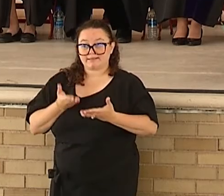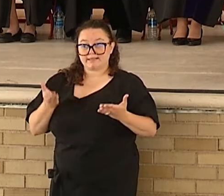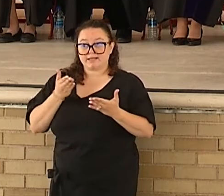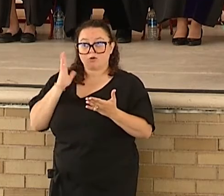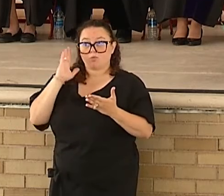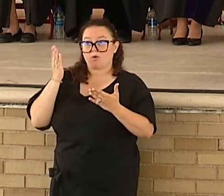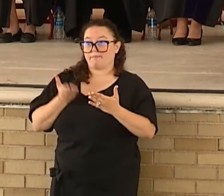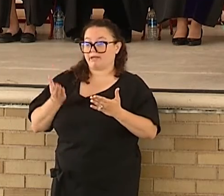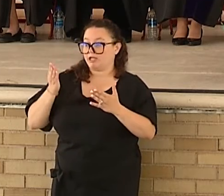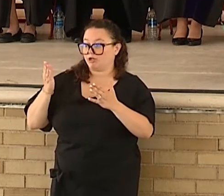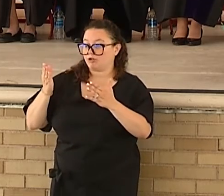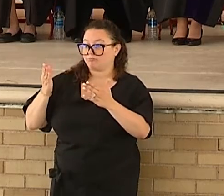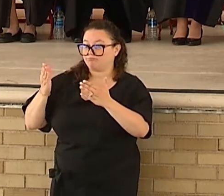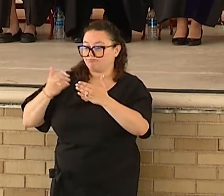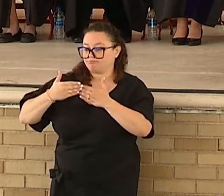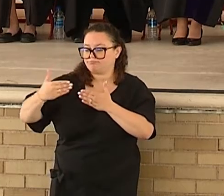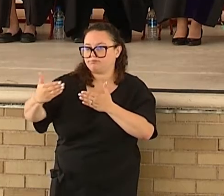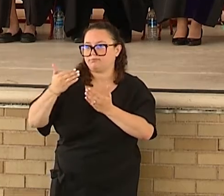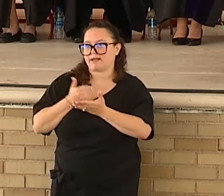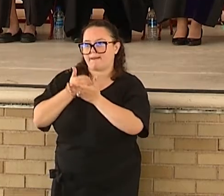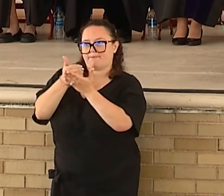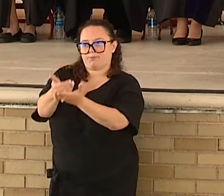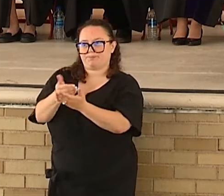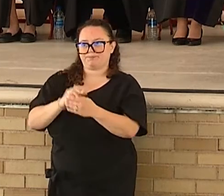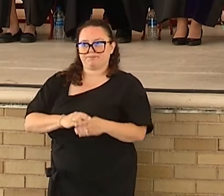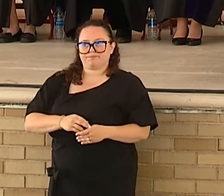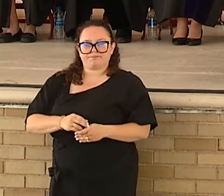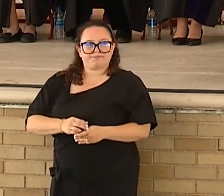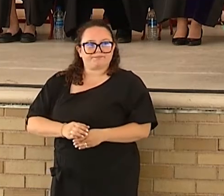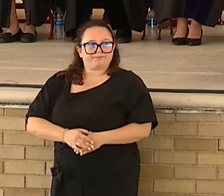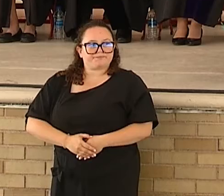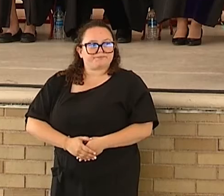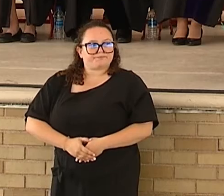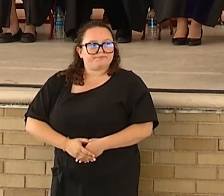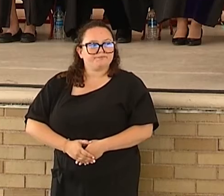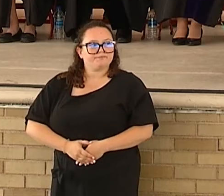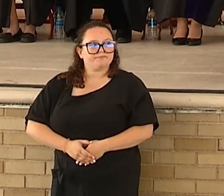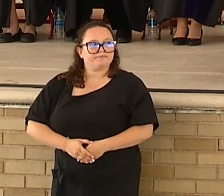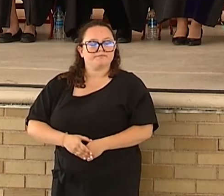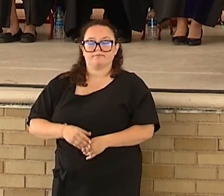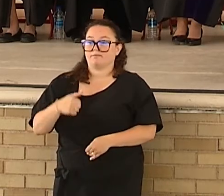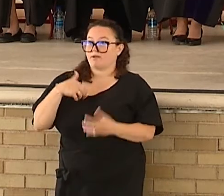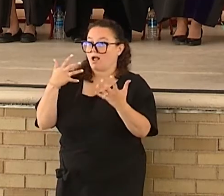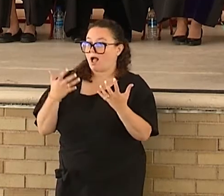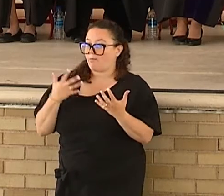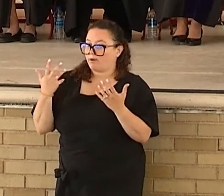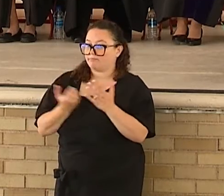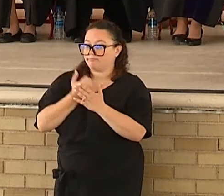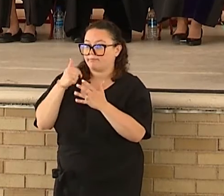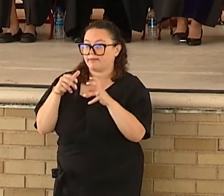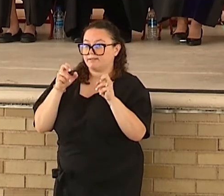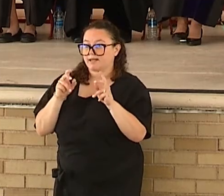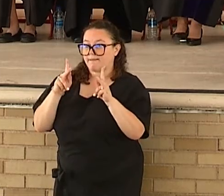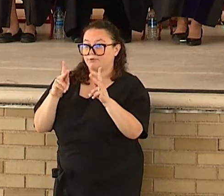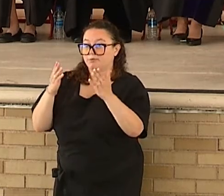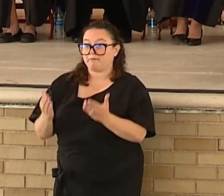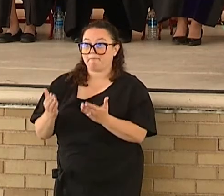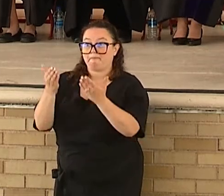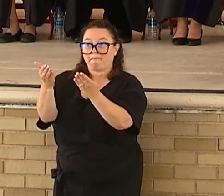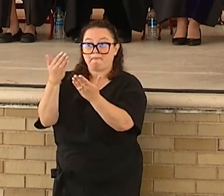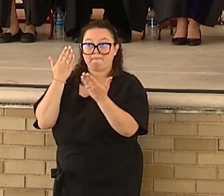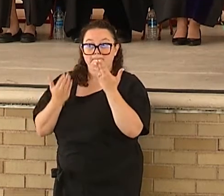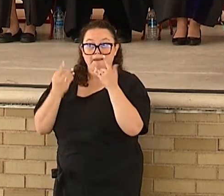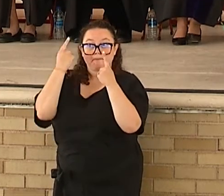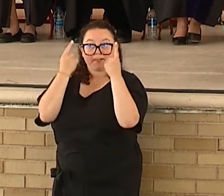you continue onward. In fact, let me suggest, I'll take this opportunity to suggest that you consider journalism as a major if you're going to do a